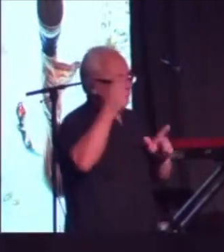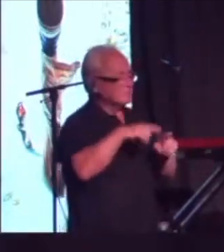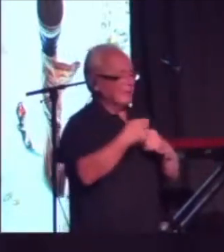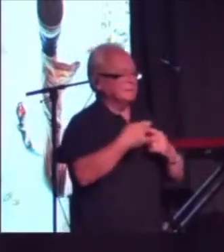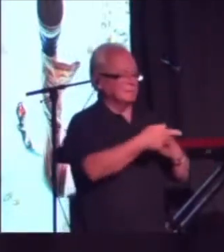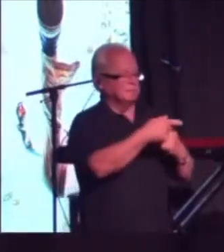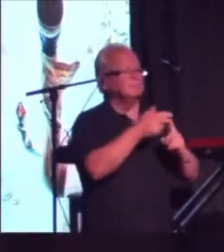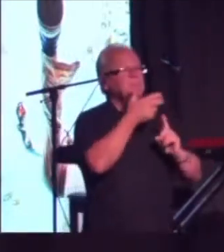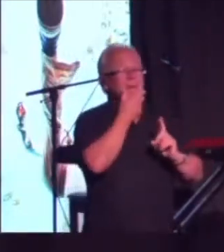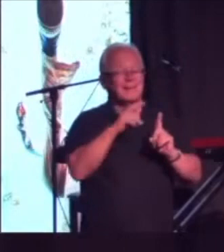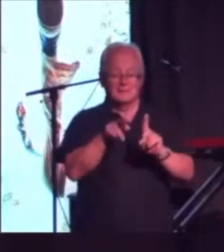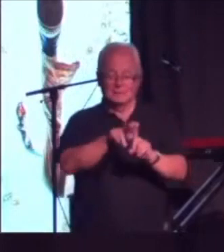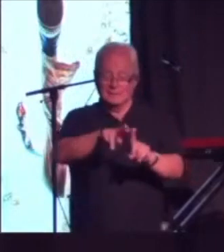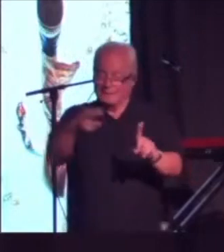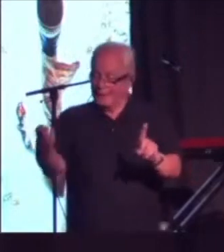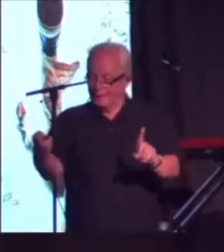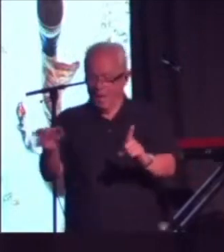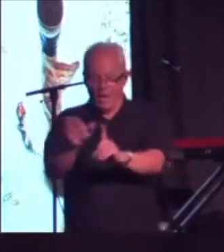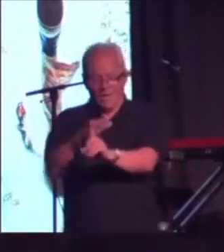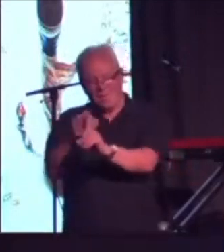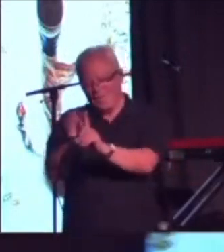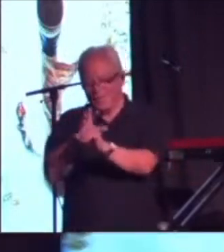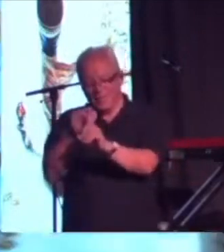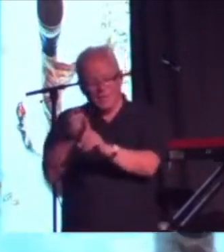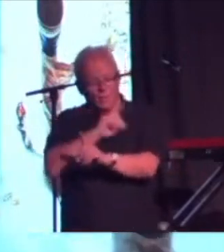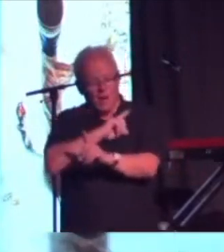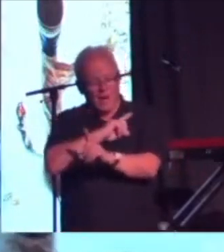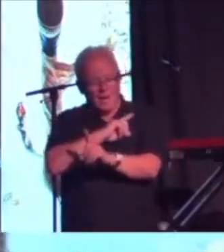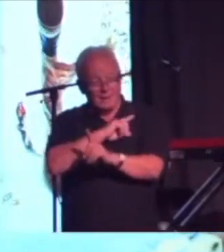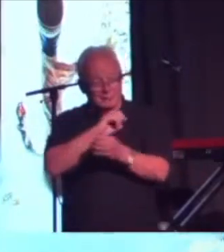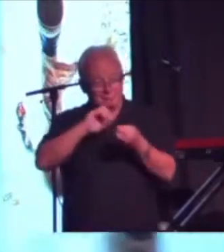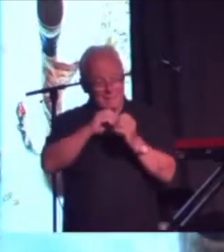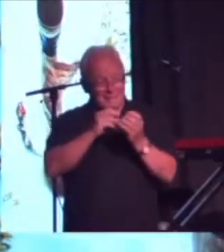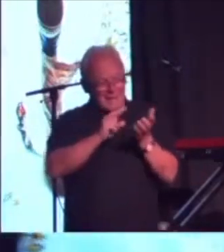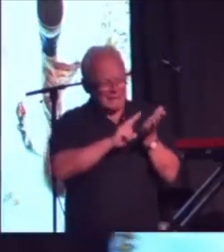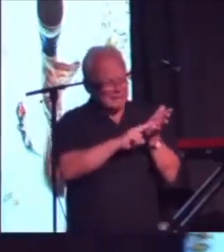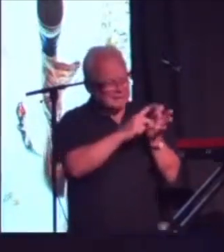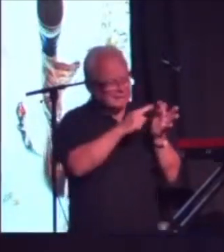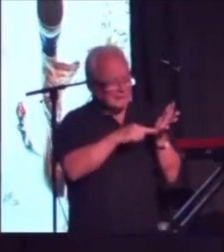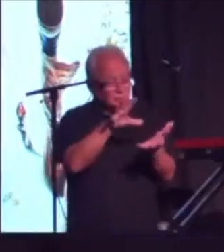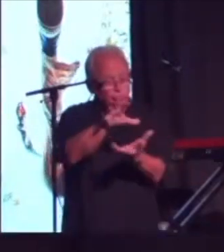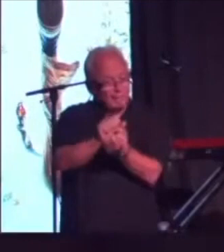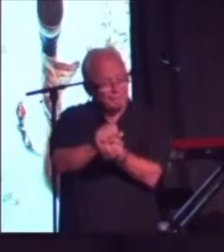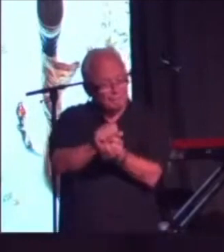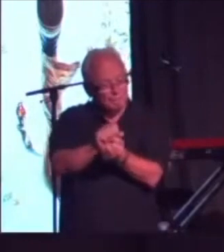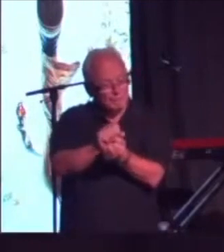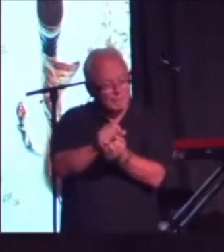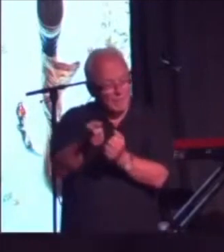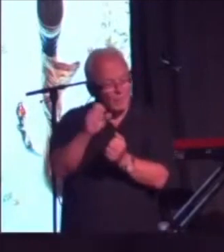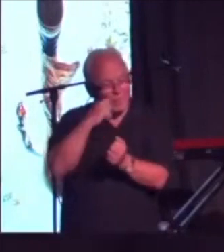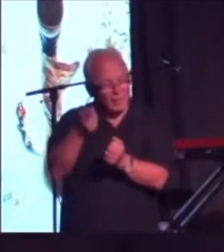He flatters his neighbor, he spreads a net for his feet. You see, because we have this notion that if we just be nice to everybody, if we just get along with everybody, if we just be kind